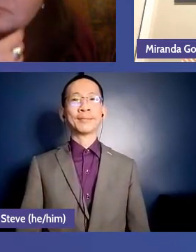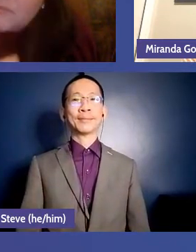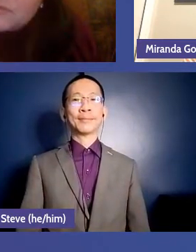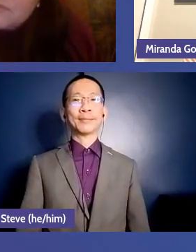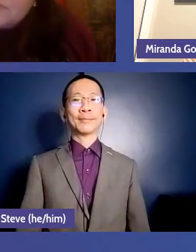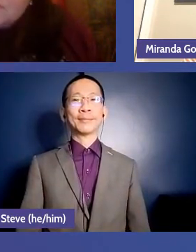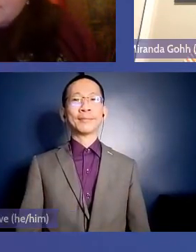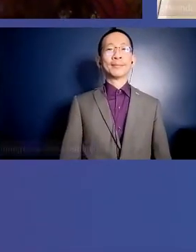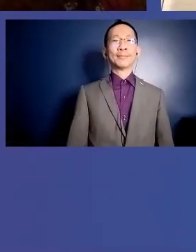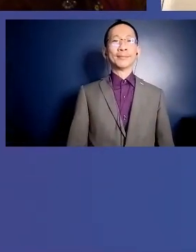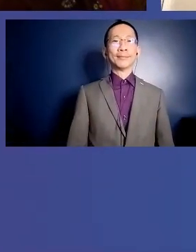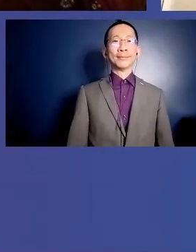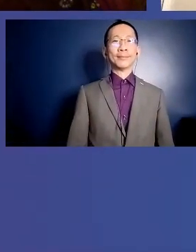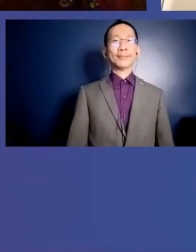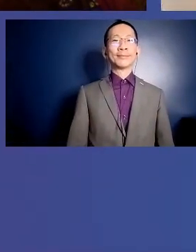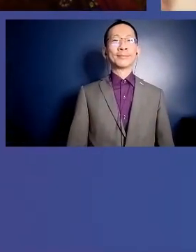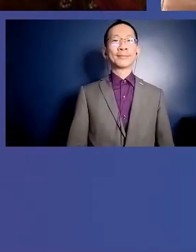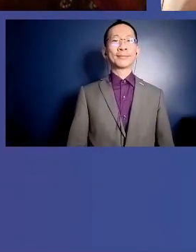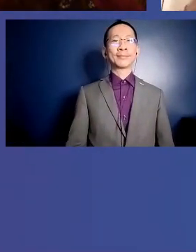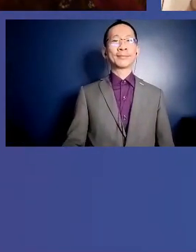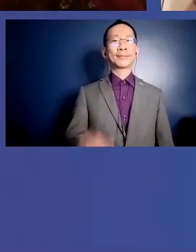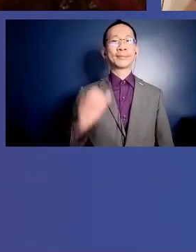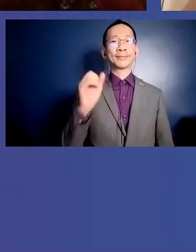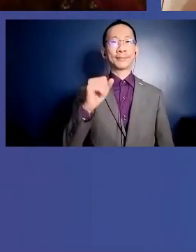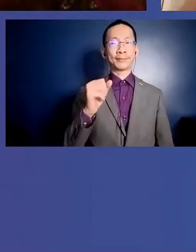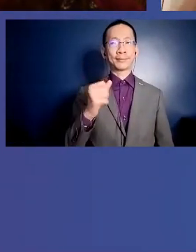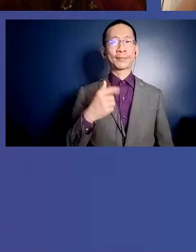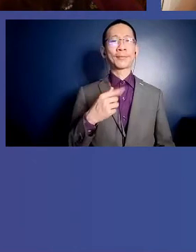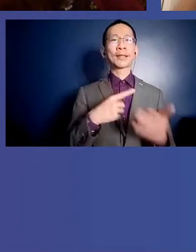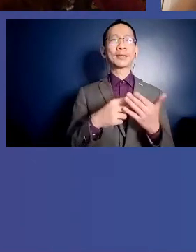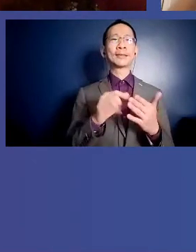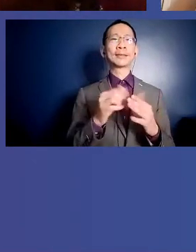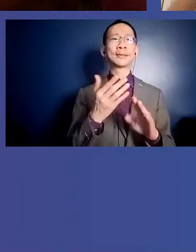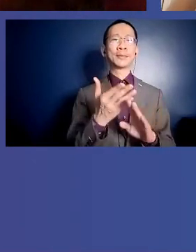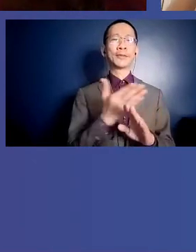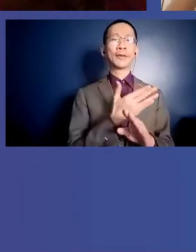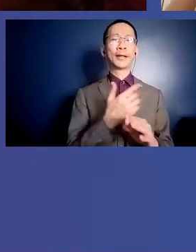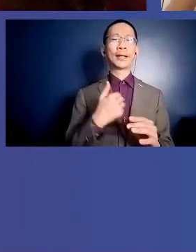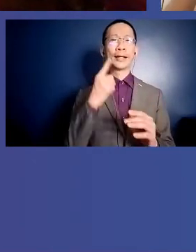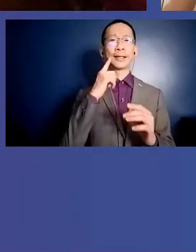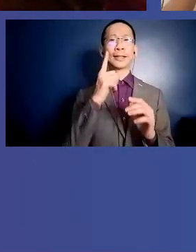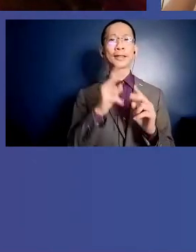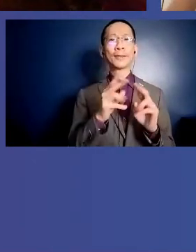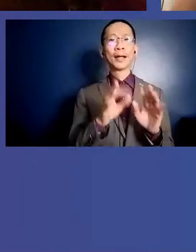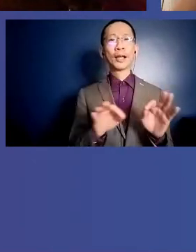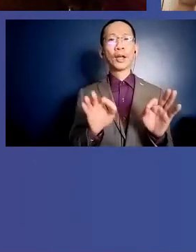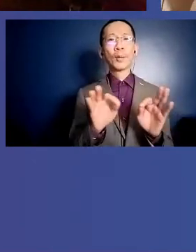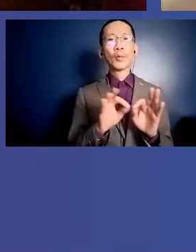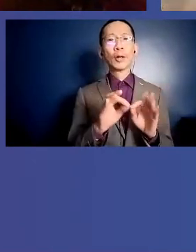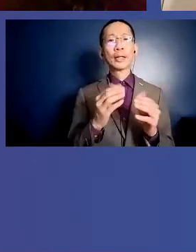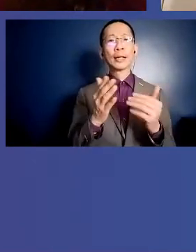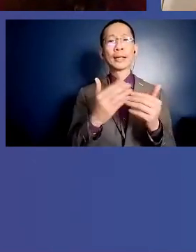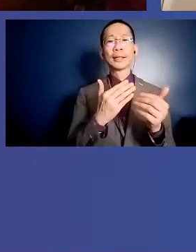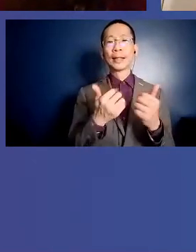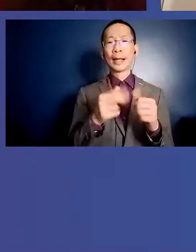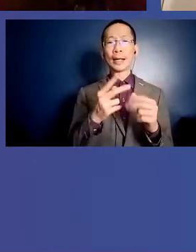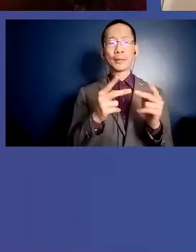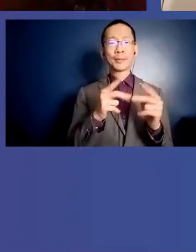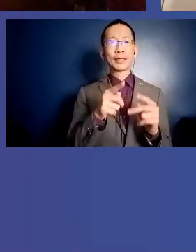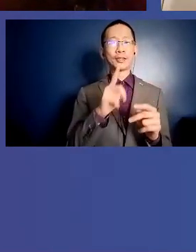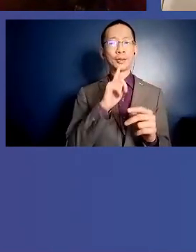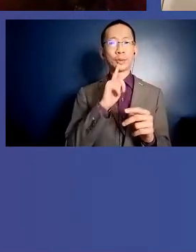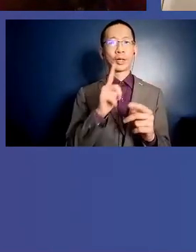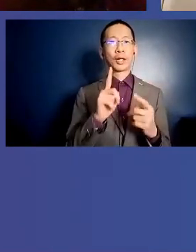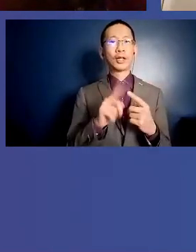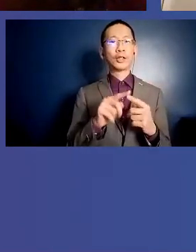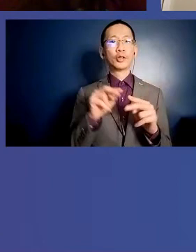Yeah, I mean, I kind of touched a little bit on this earlier, but I think it's, you know, really important kind of wherever you are to